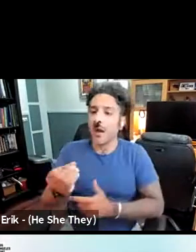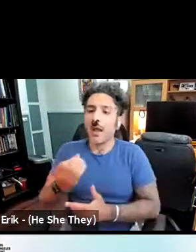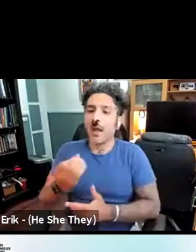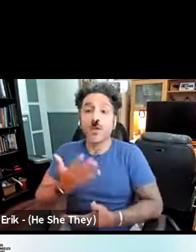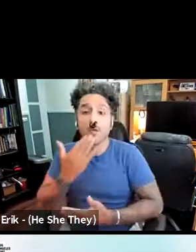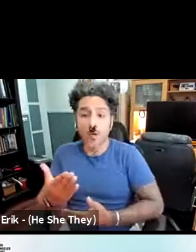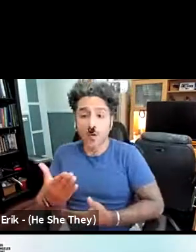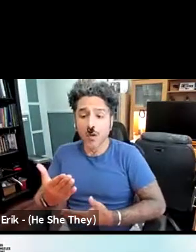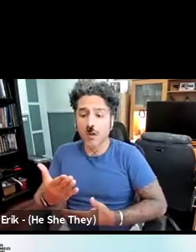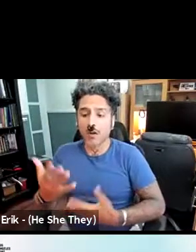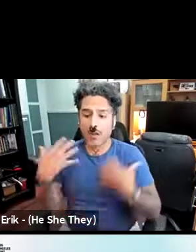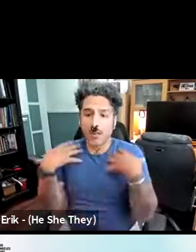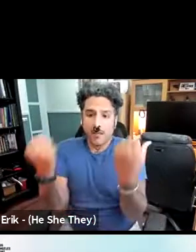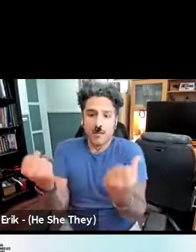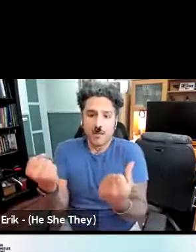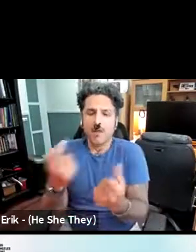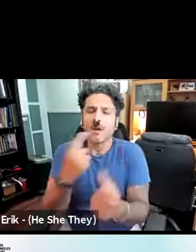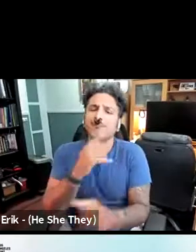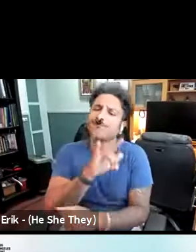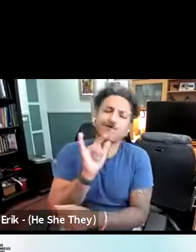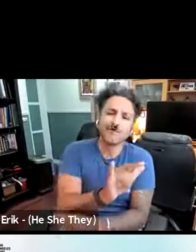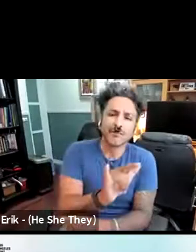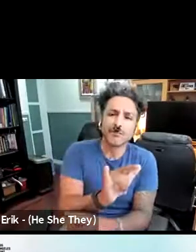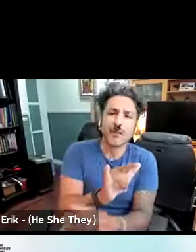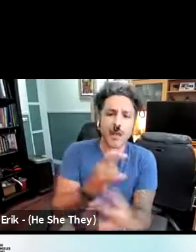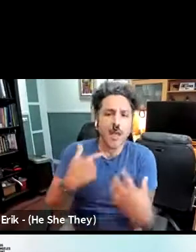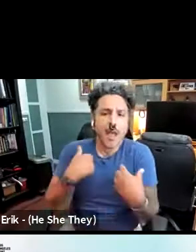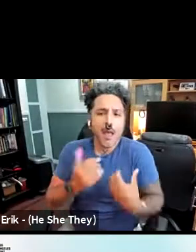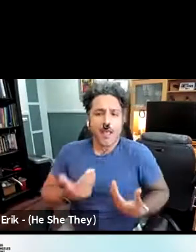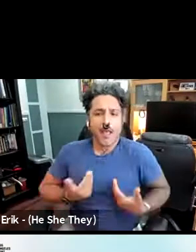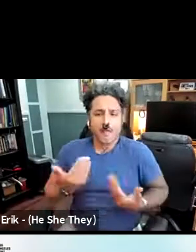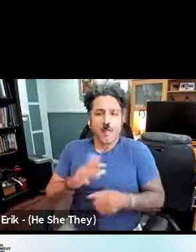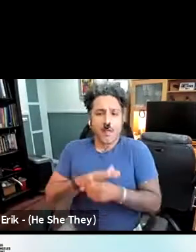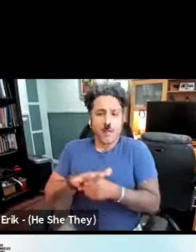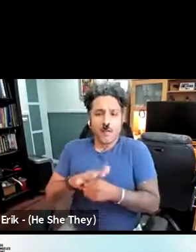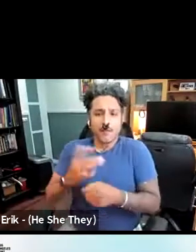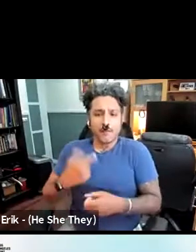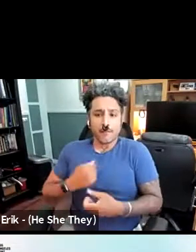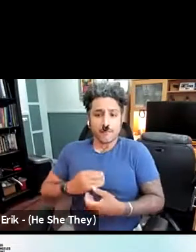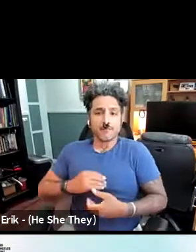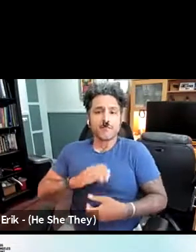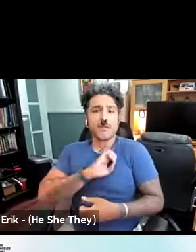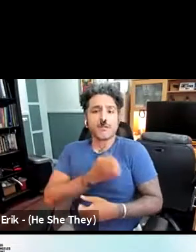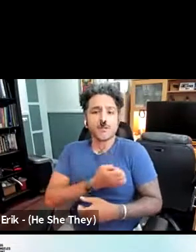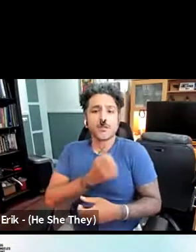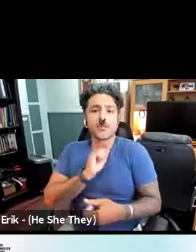the capacity to love you. I have the capacity to, like I said, get you free.